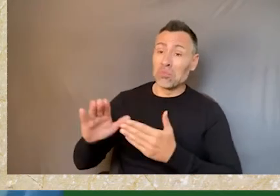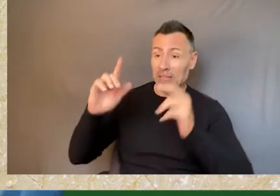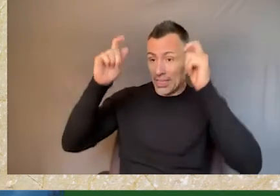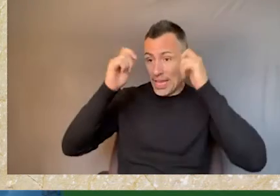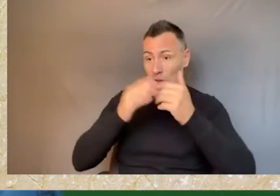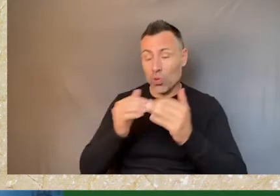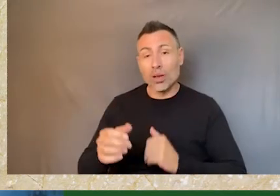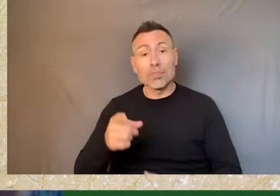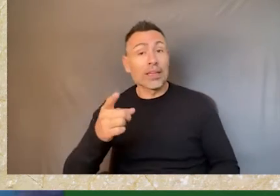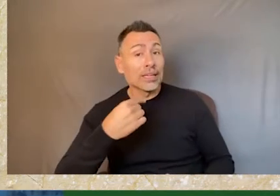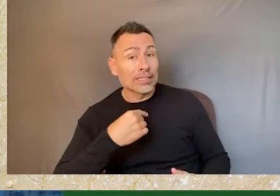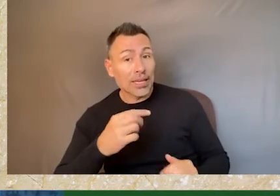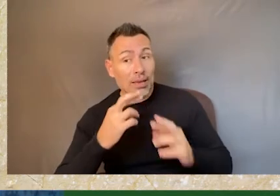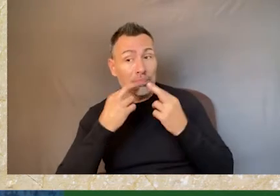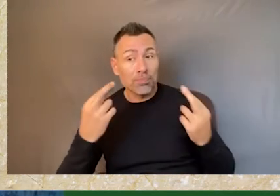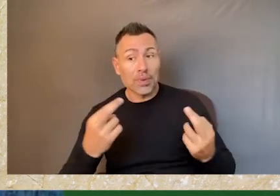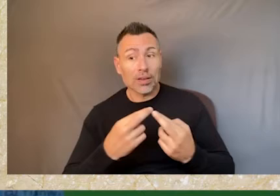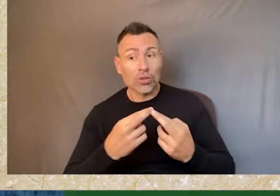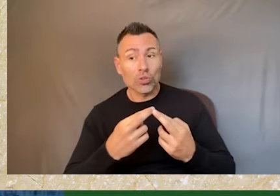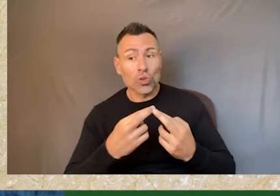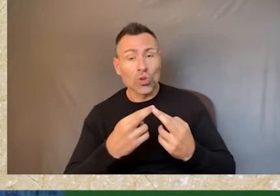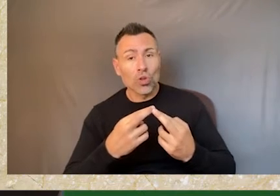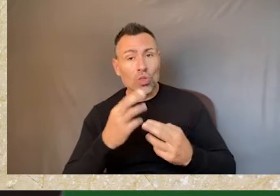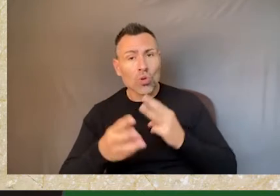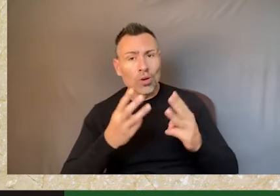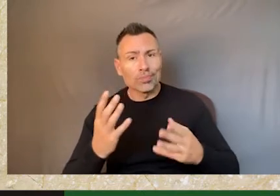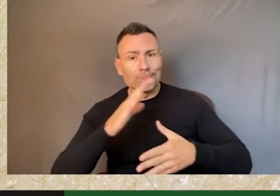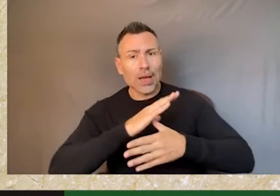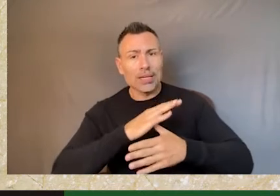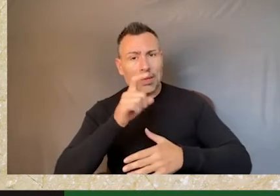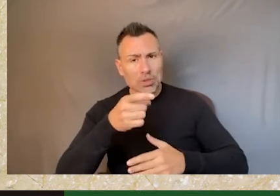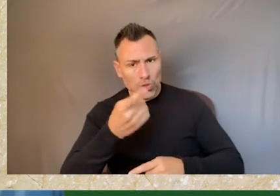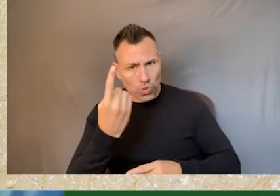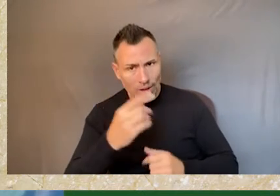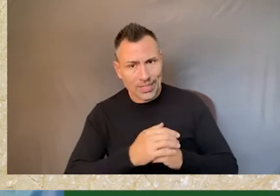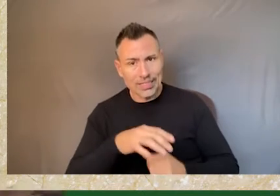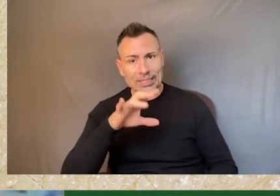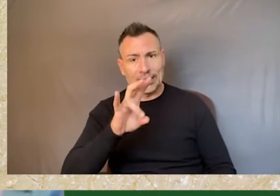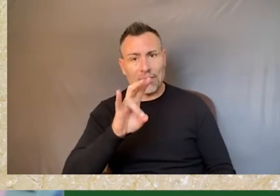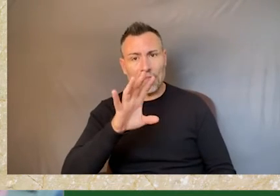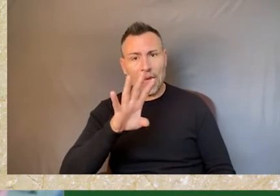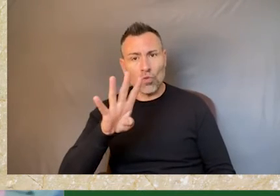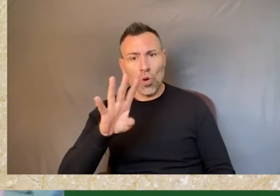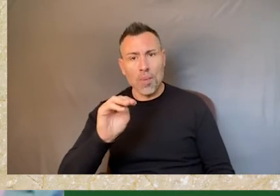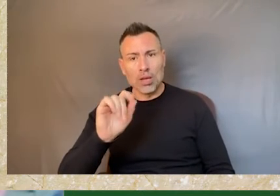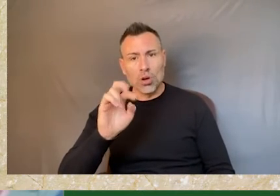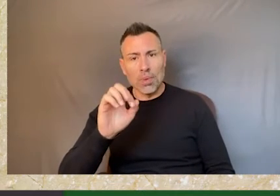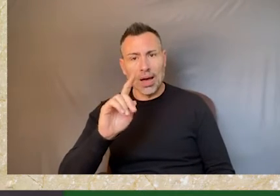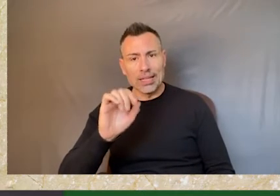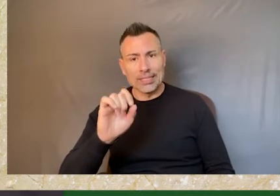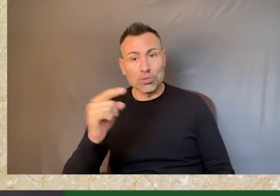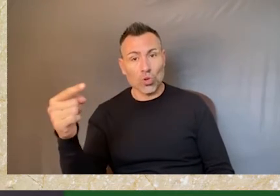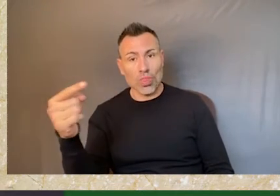Bagel store, the world's best bagels. That must be the one. 754 Metropolitan. When you go that way, you make a left.